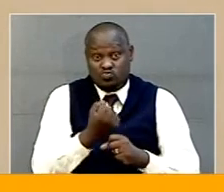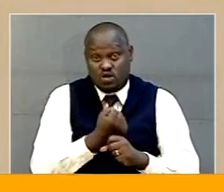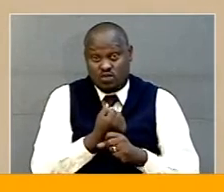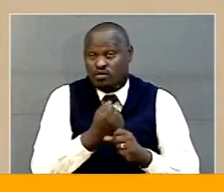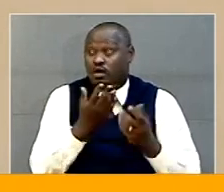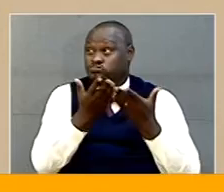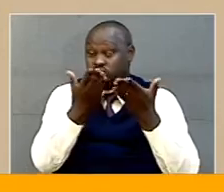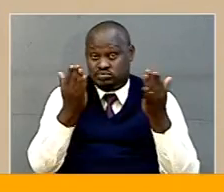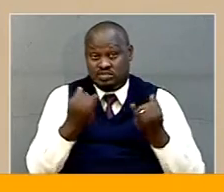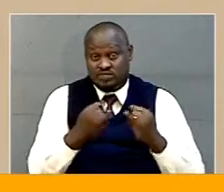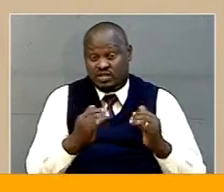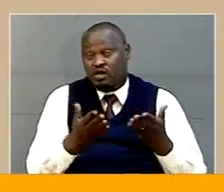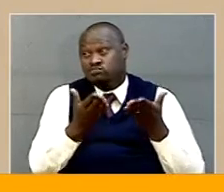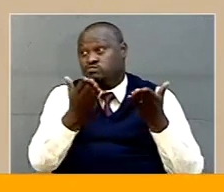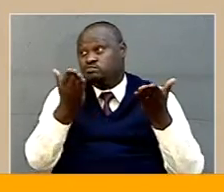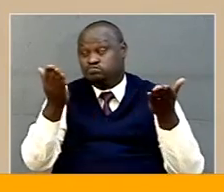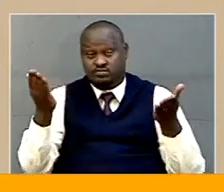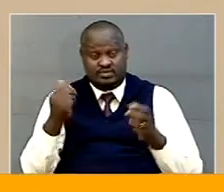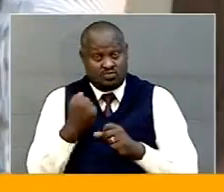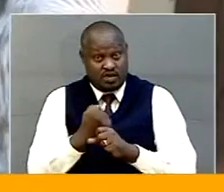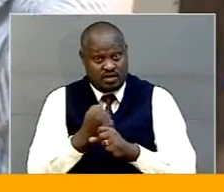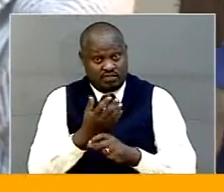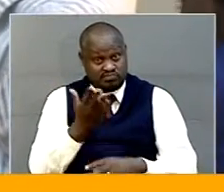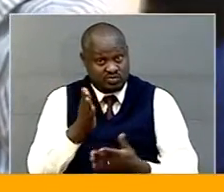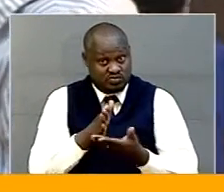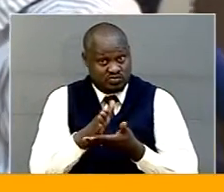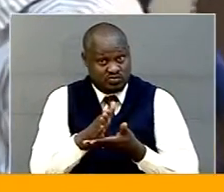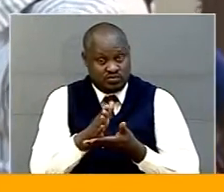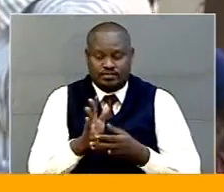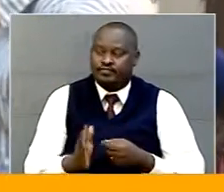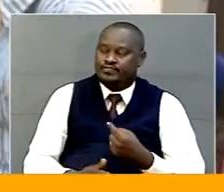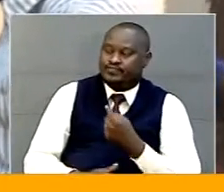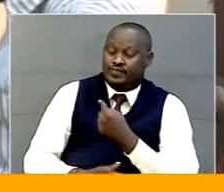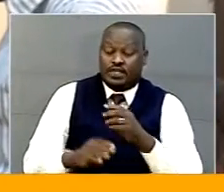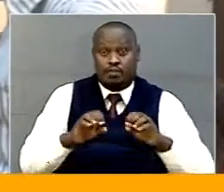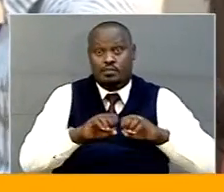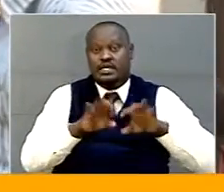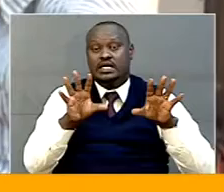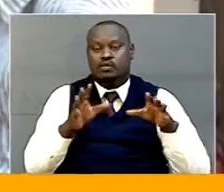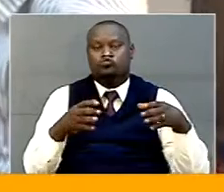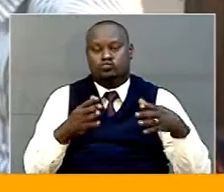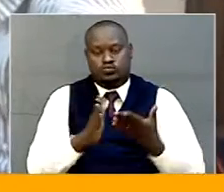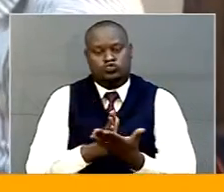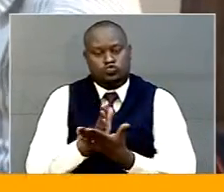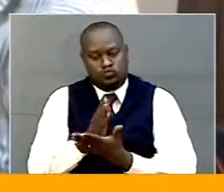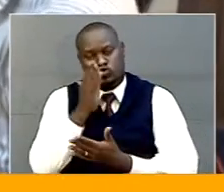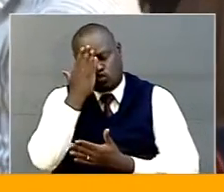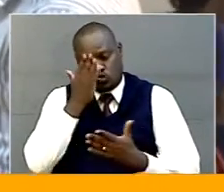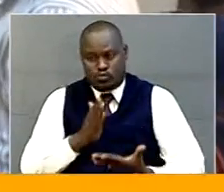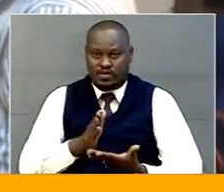policy of how many houses that you want to create, Mr. Sembala? Yadinga bannamawulire bakimanyi nti eddembe lyabwe kya